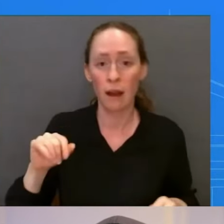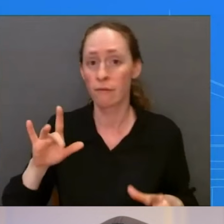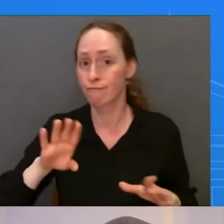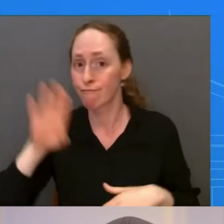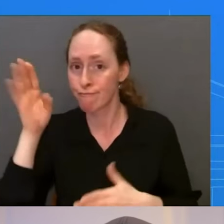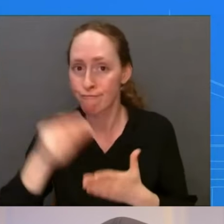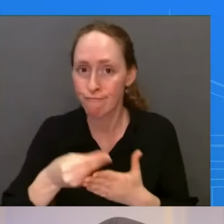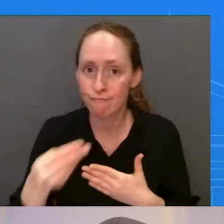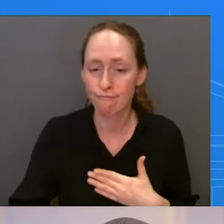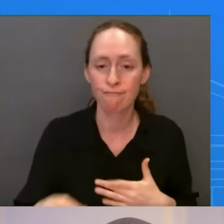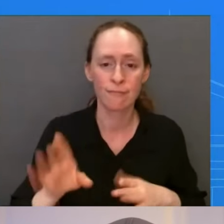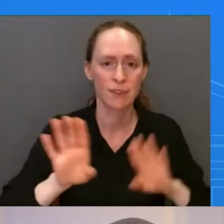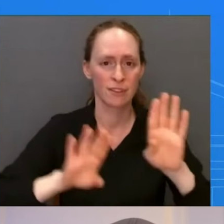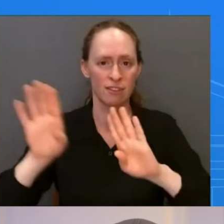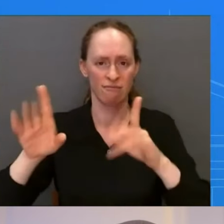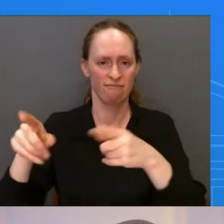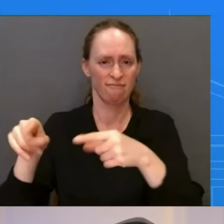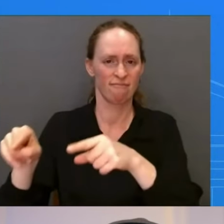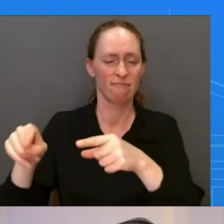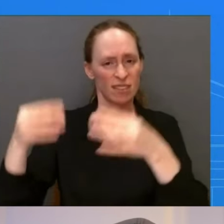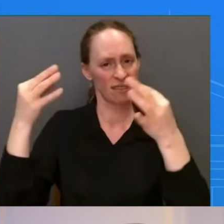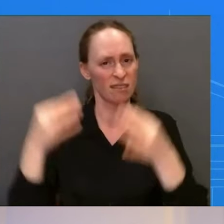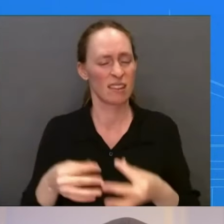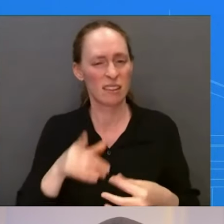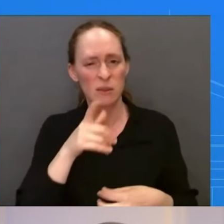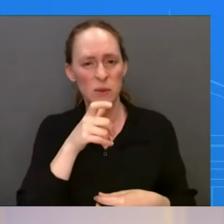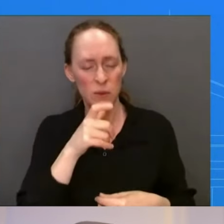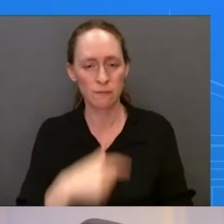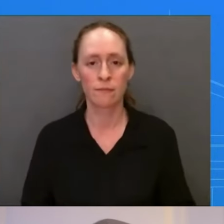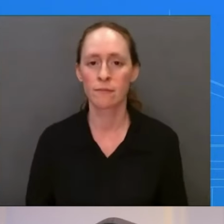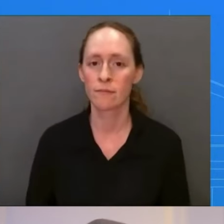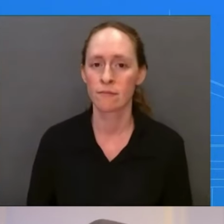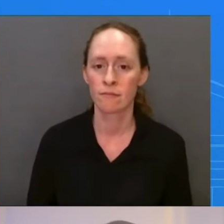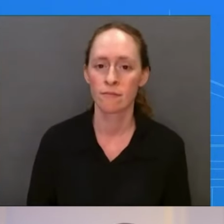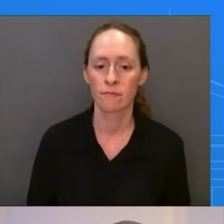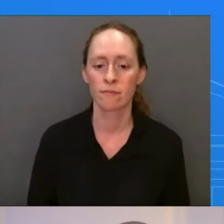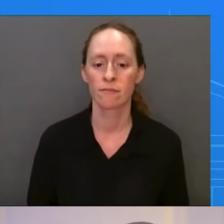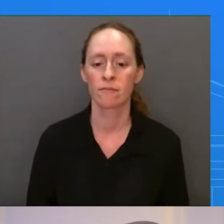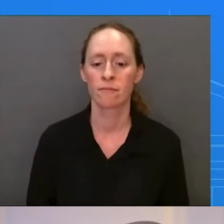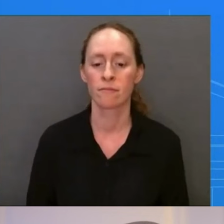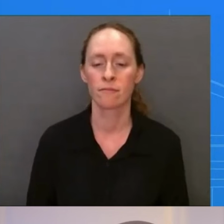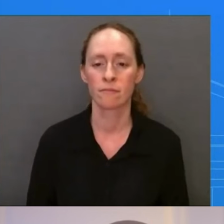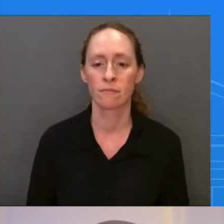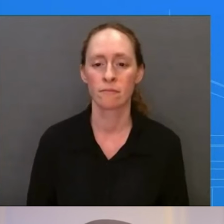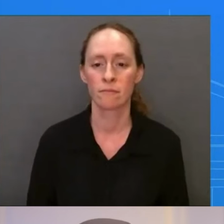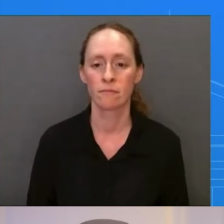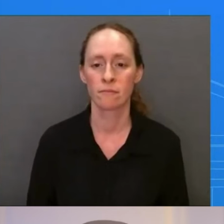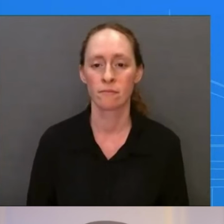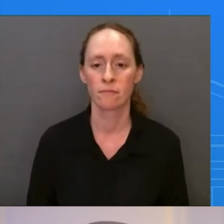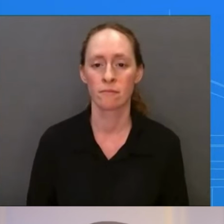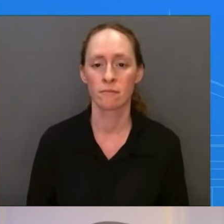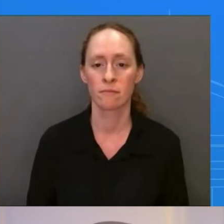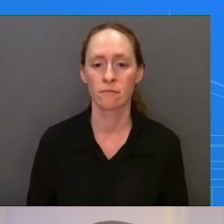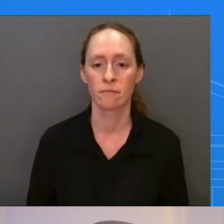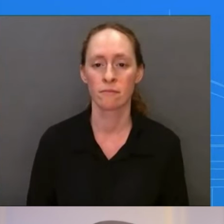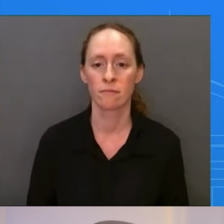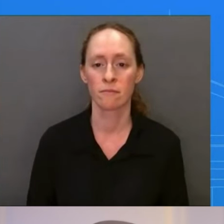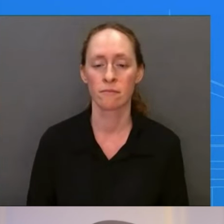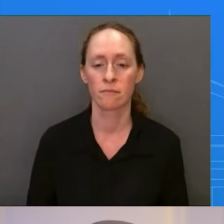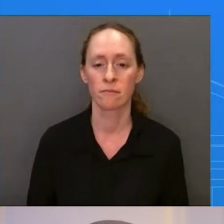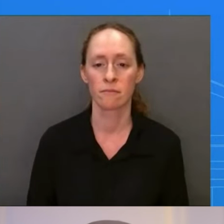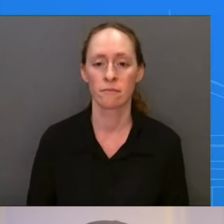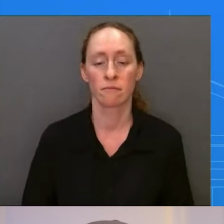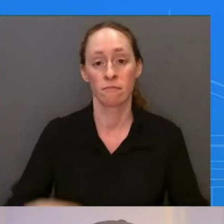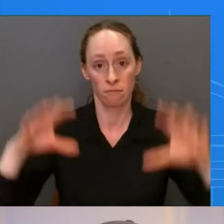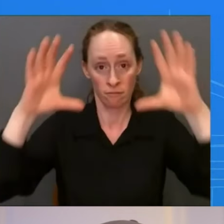that they run. The directive from this the president is very clear. When he talks to his economic team, the direction